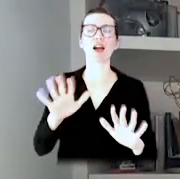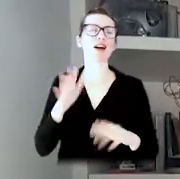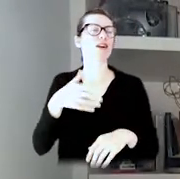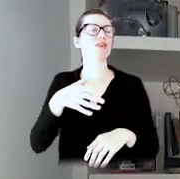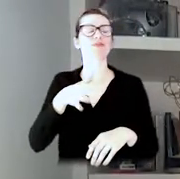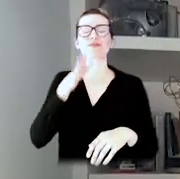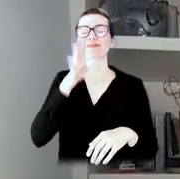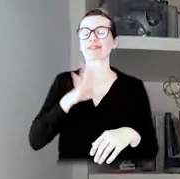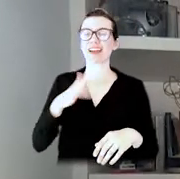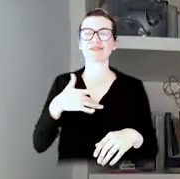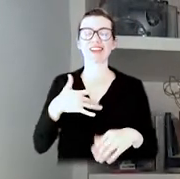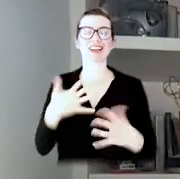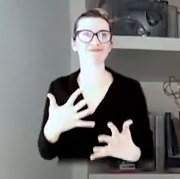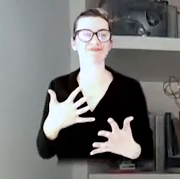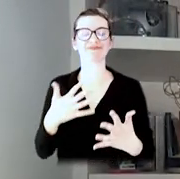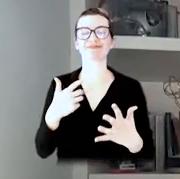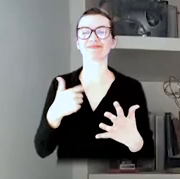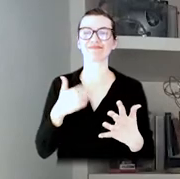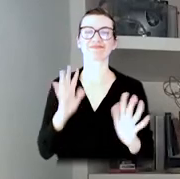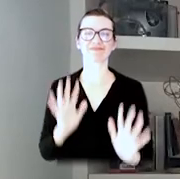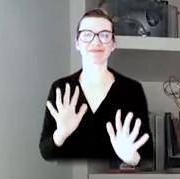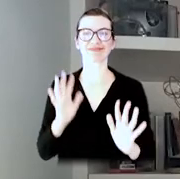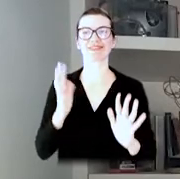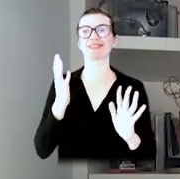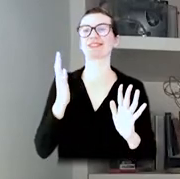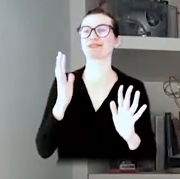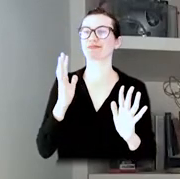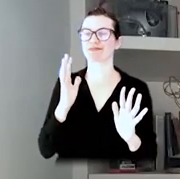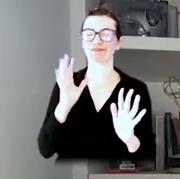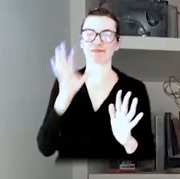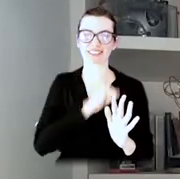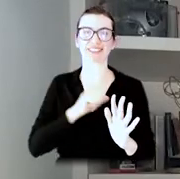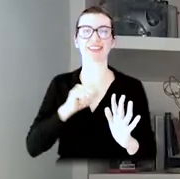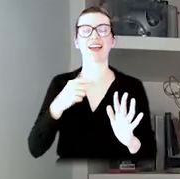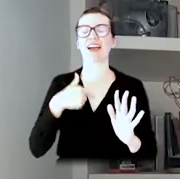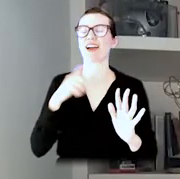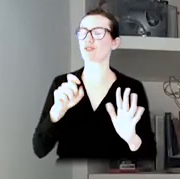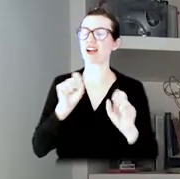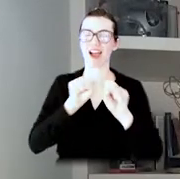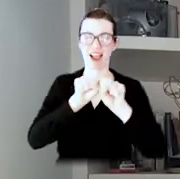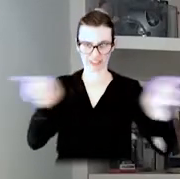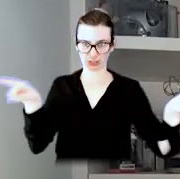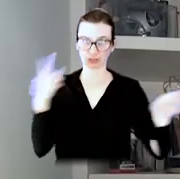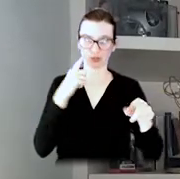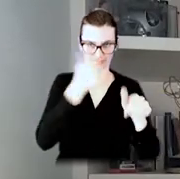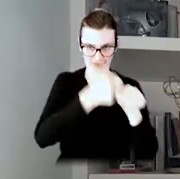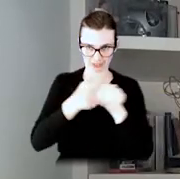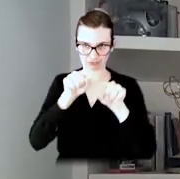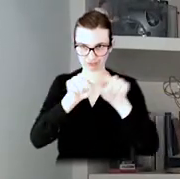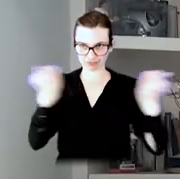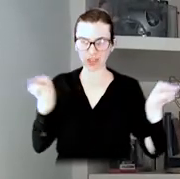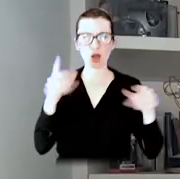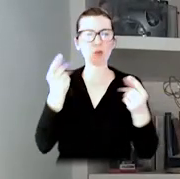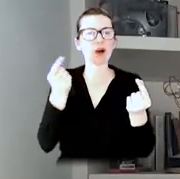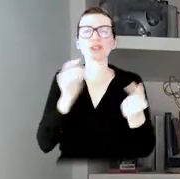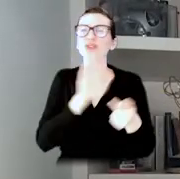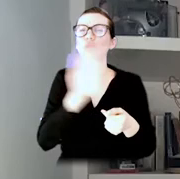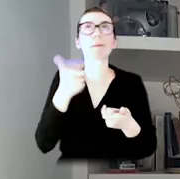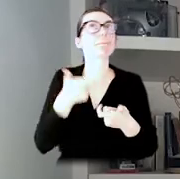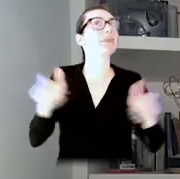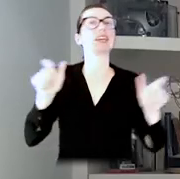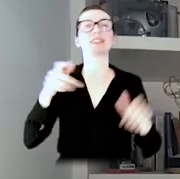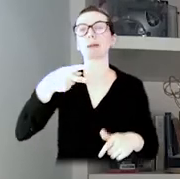our individual interviews, but I have to ask, since this is about pets, to each of you, what's your biggest pet peeve?